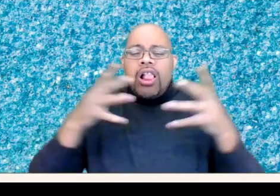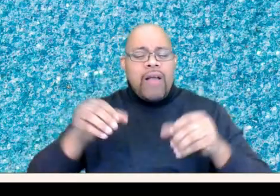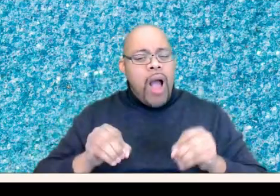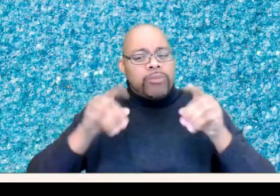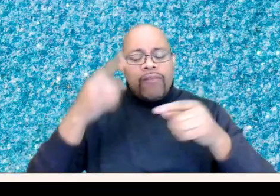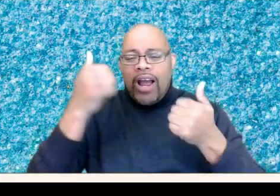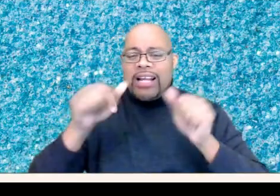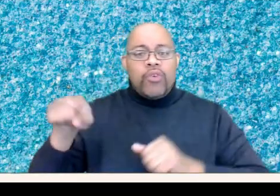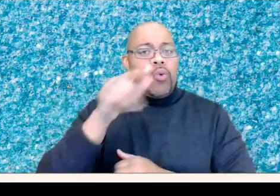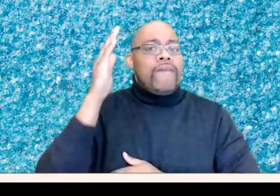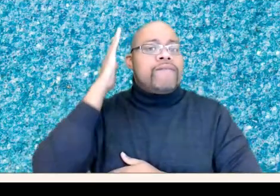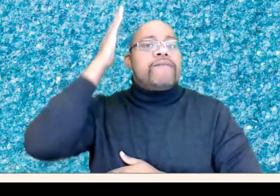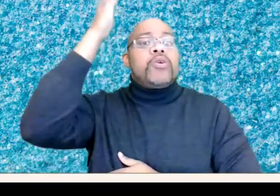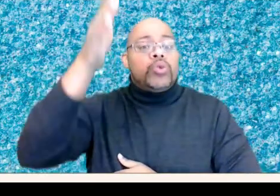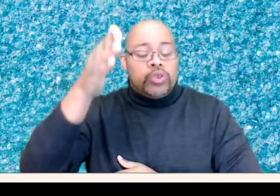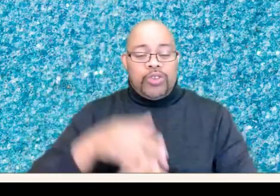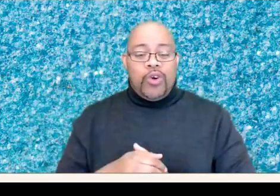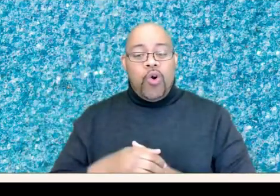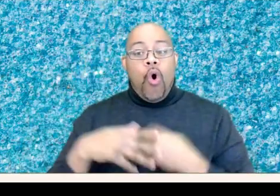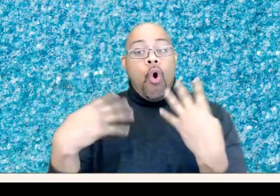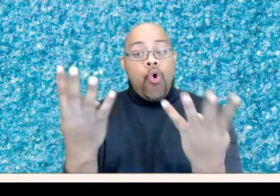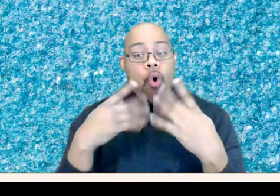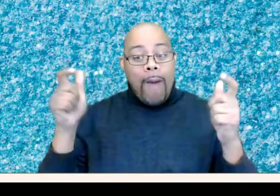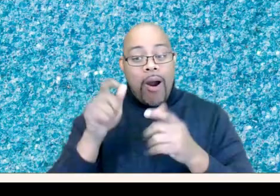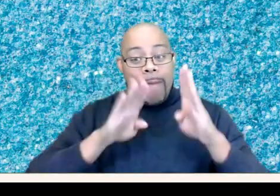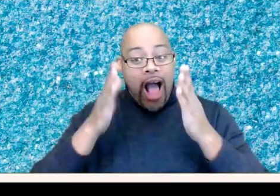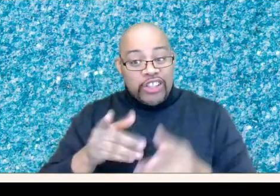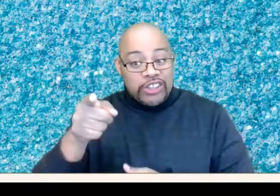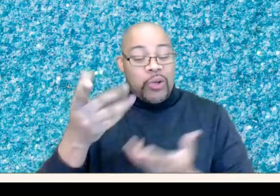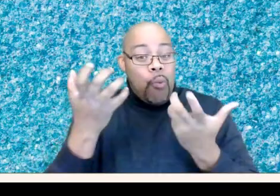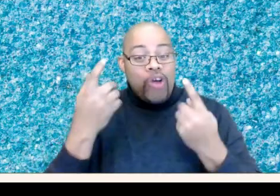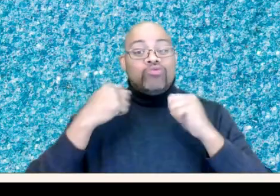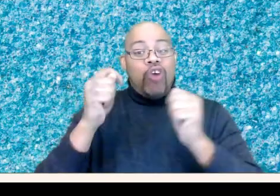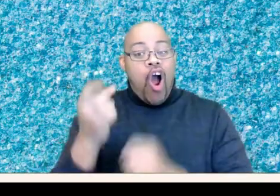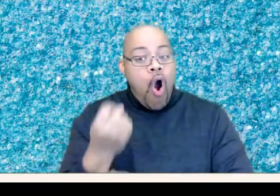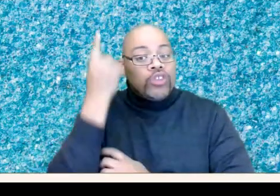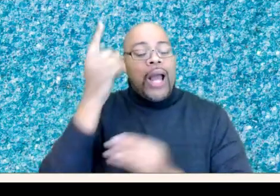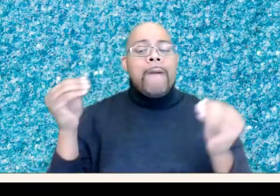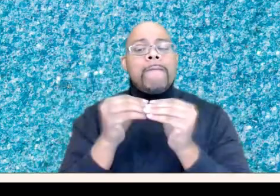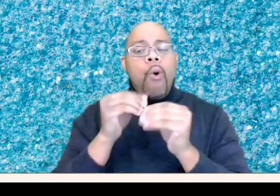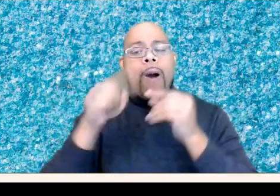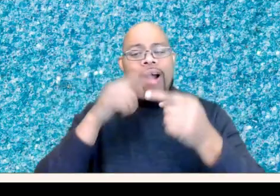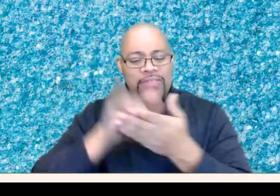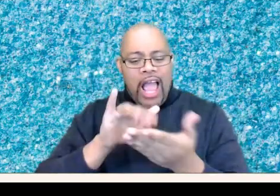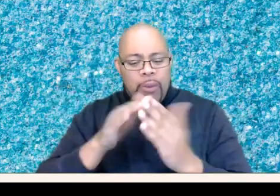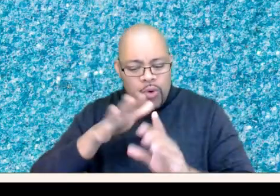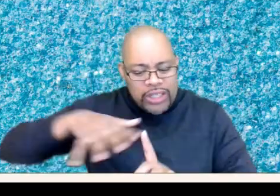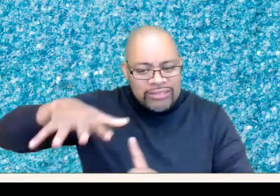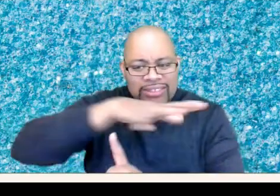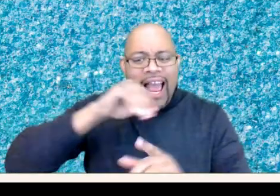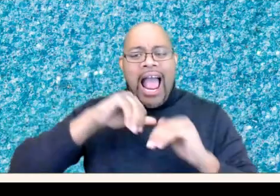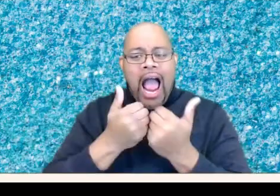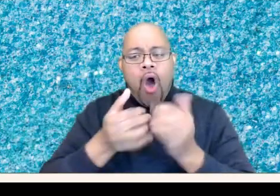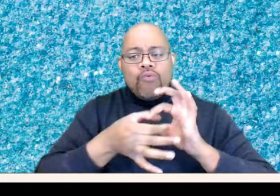for any of you future coral microbiologists out there who want to try to understand more about these communities and